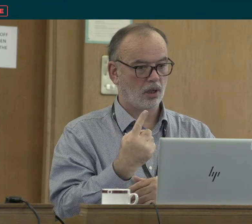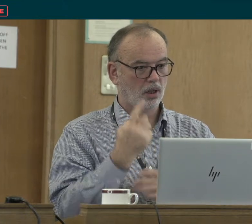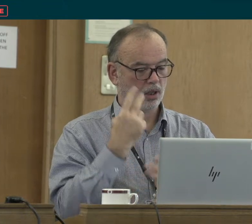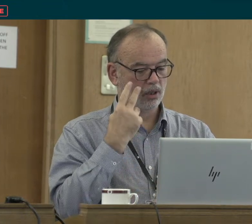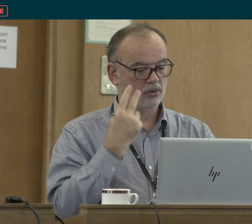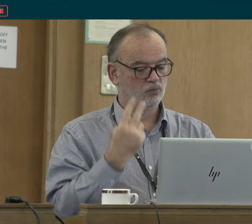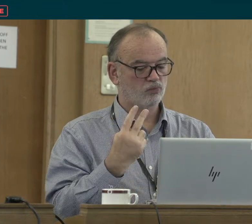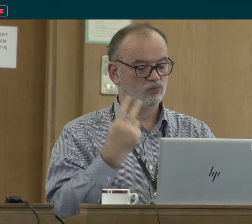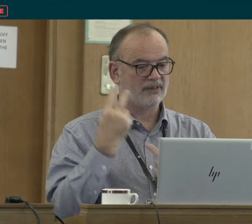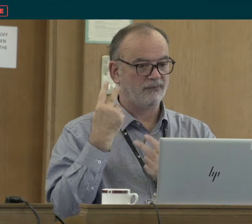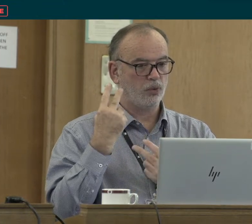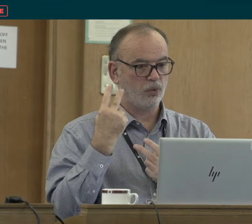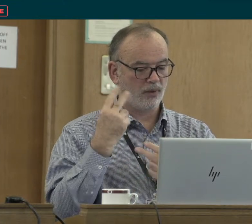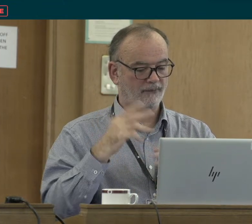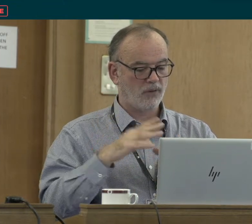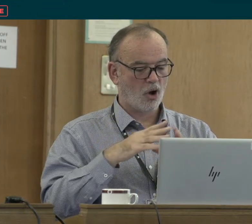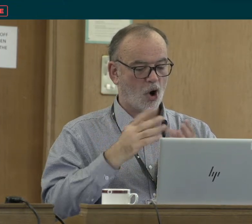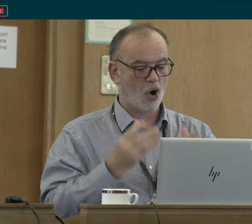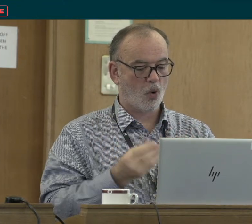And